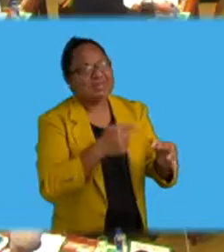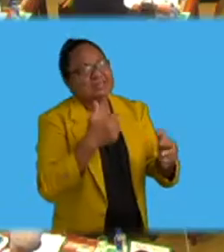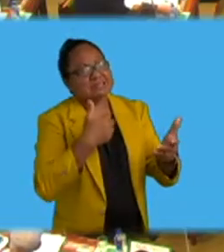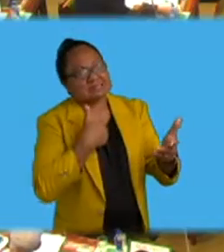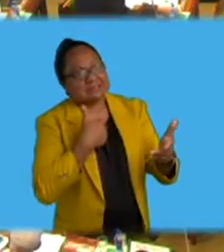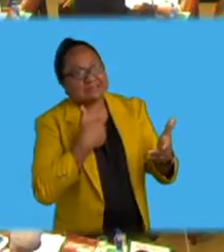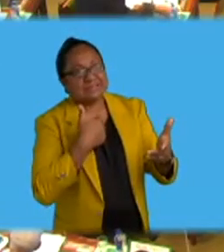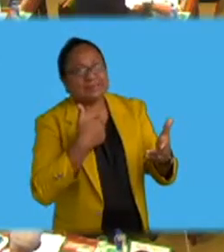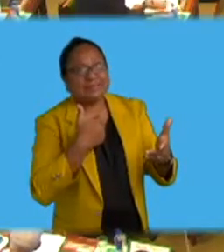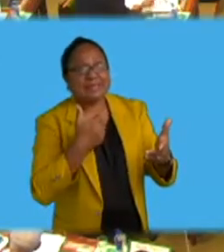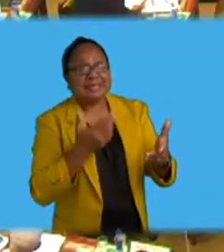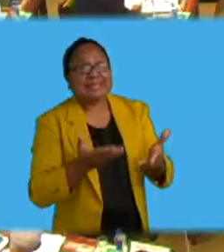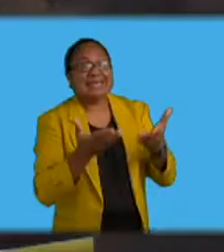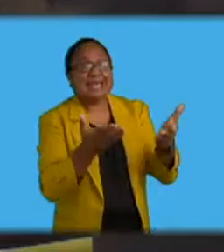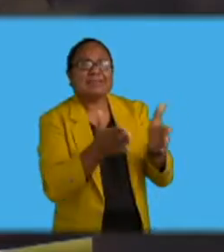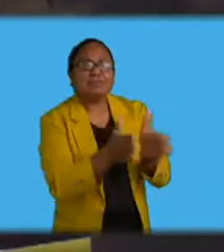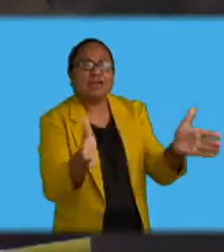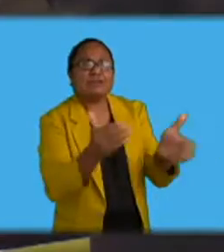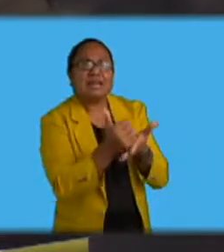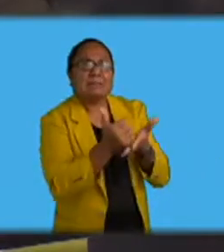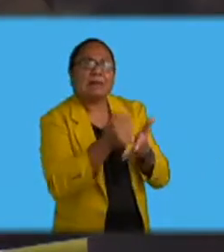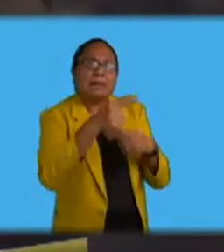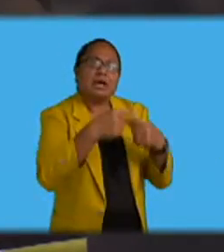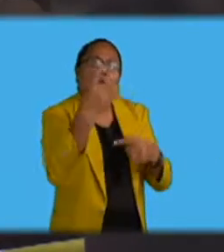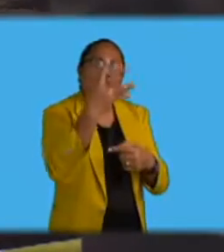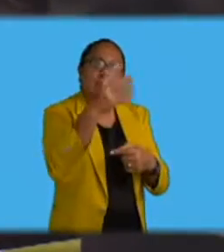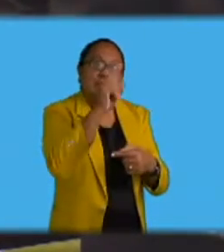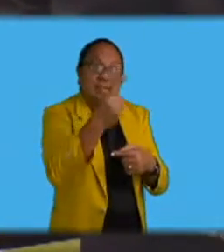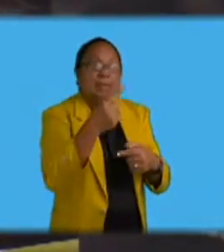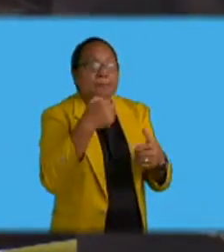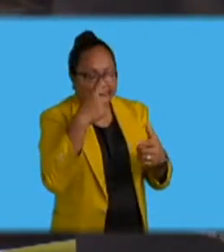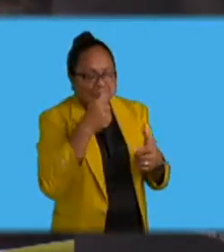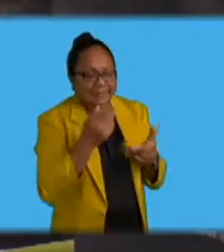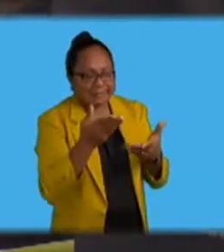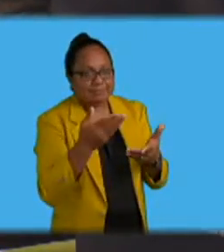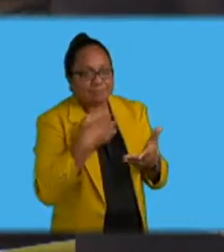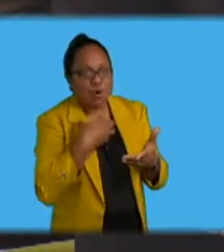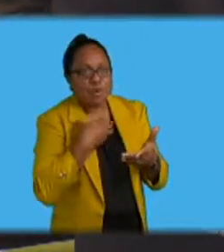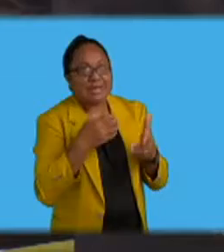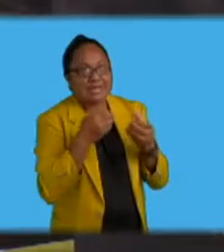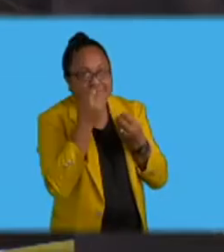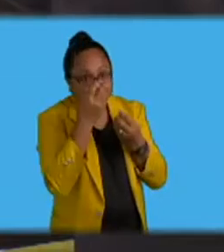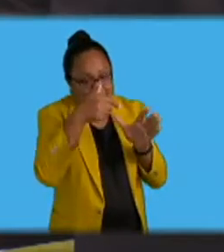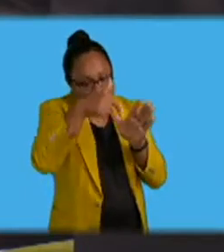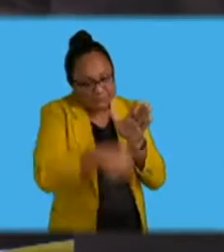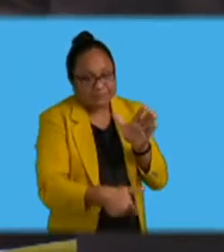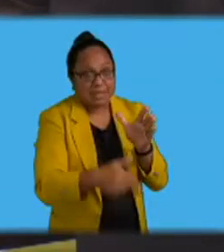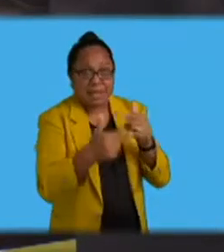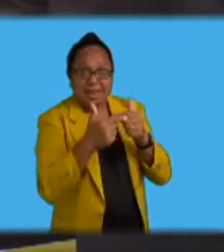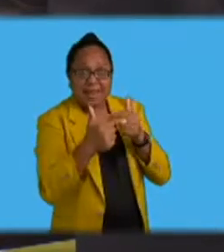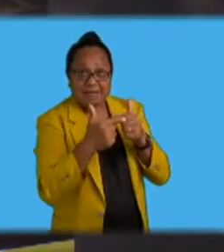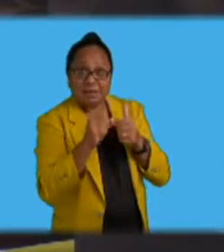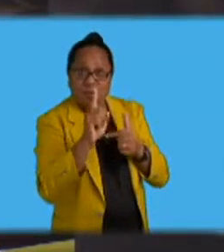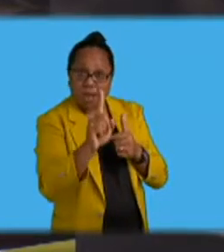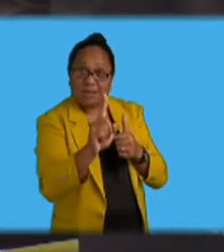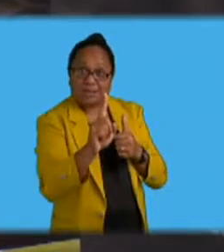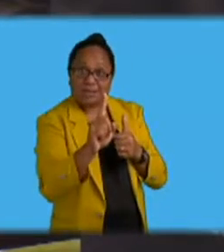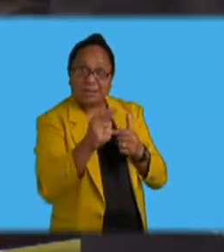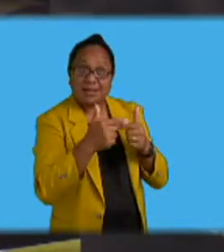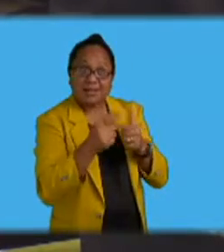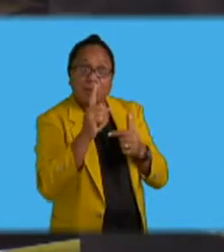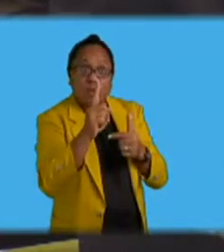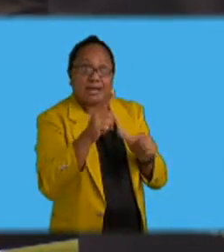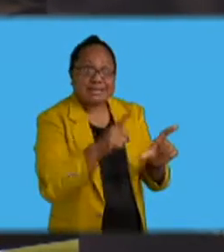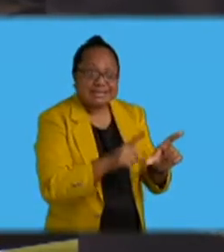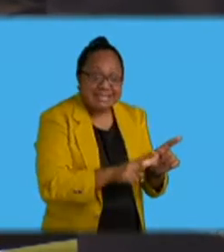general number, about 14,000, but let me give a breakdown, Madam Speaker. In the level 1, which is for